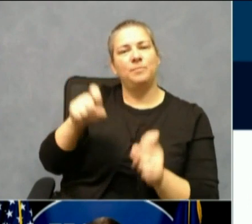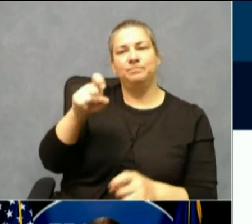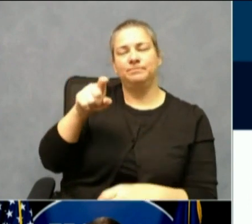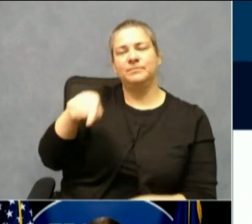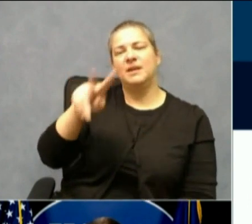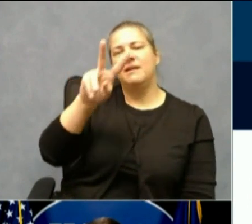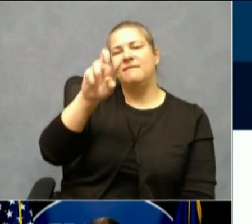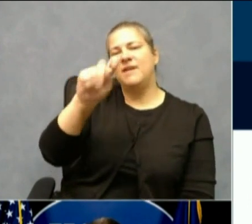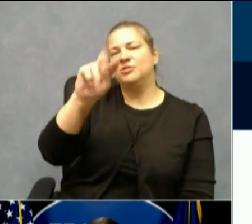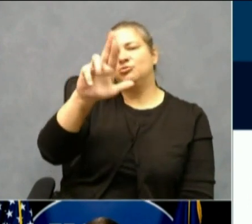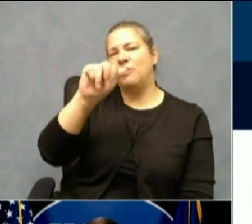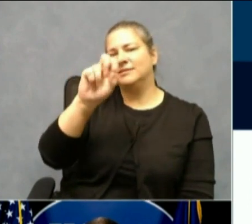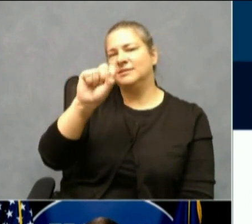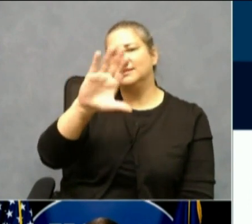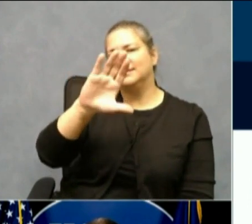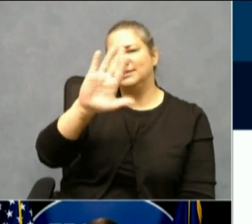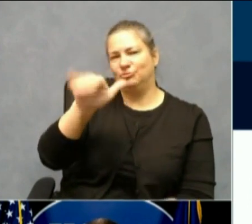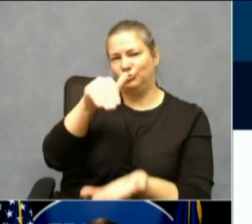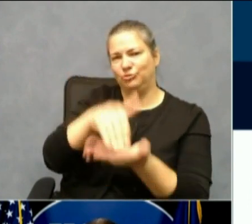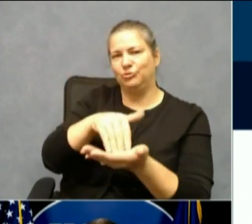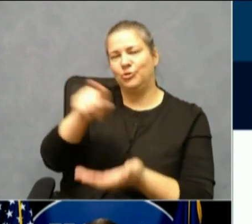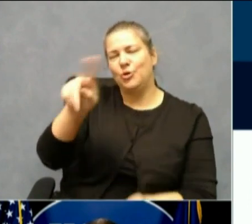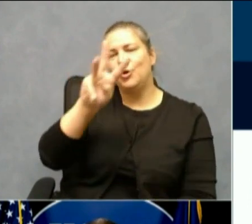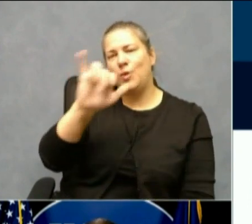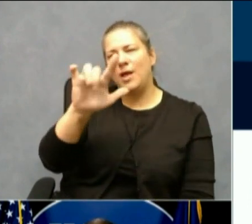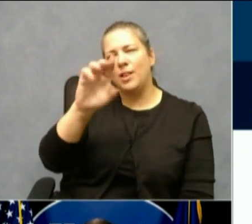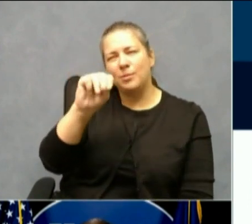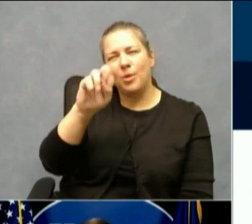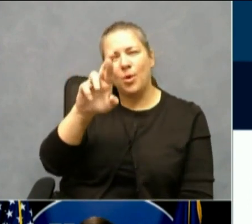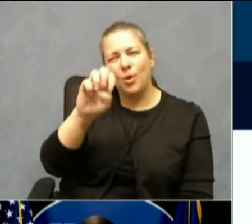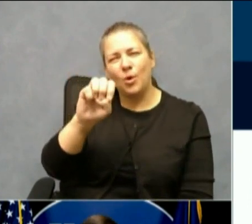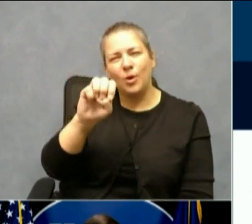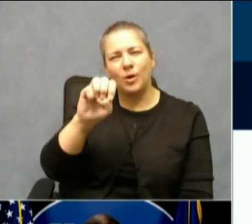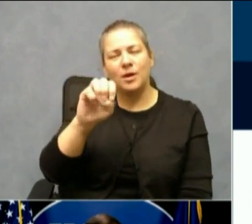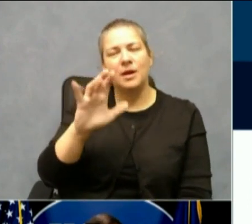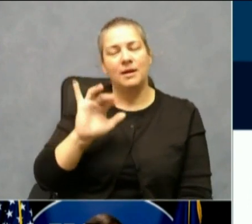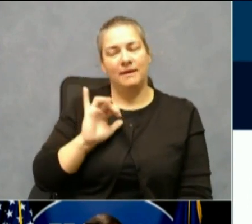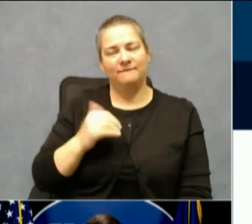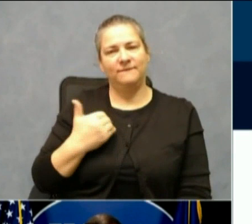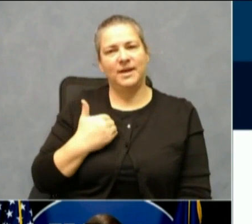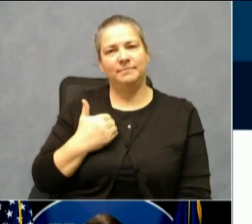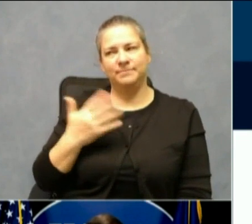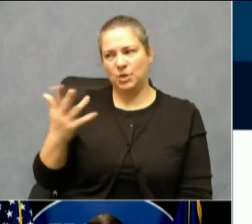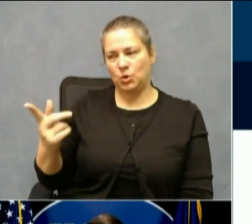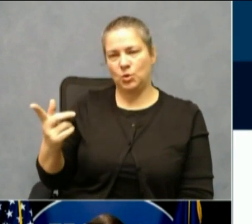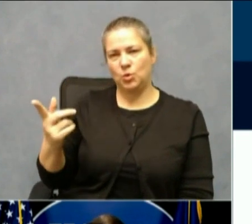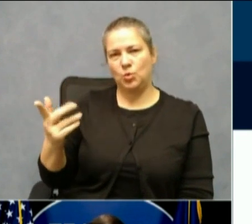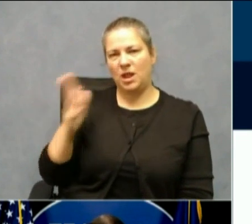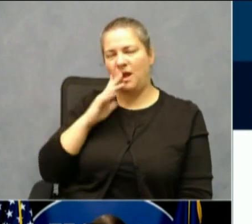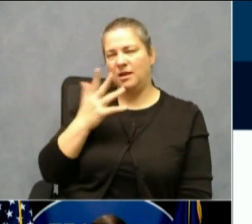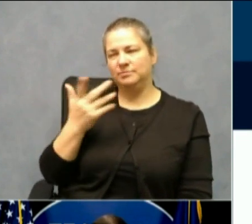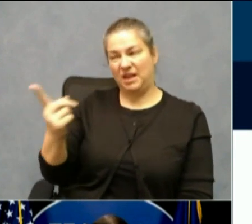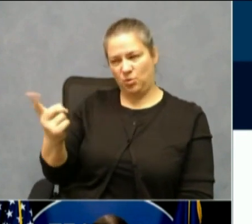Center in Wilmore. I think I have a question. We'll give you another update on that. But